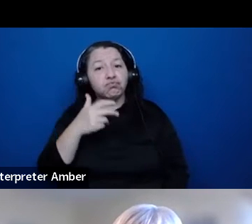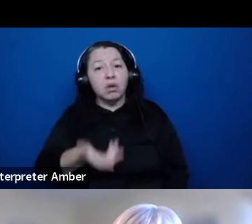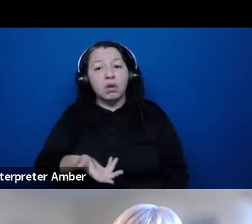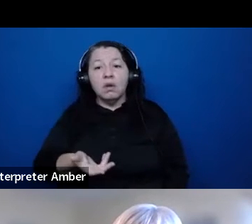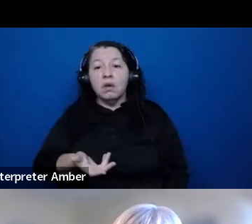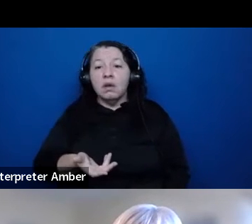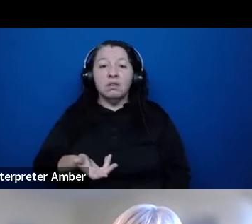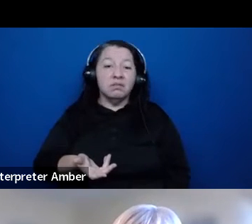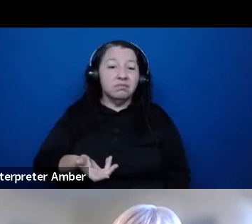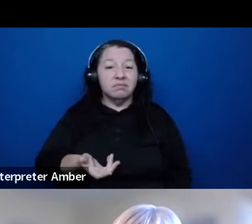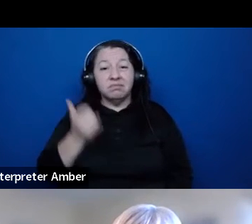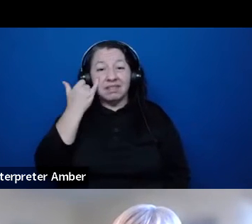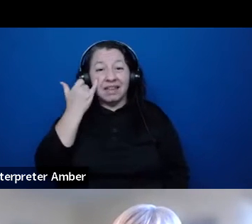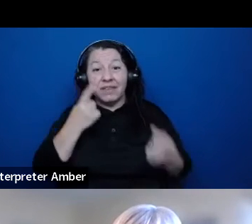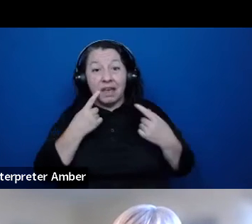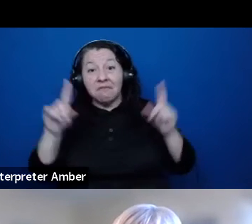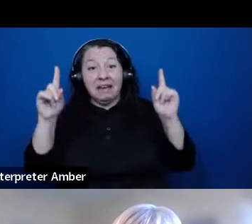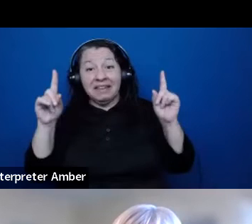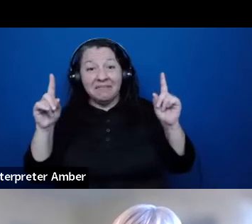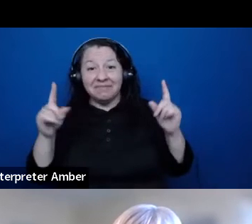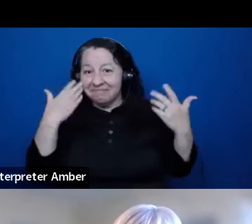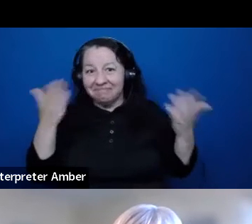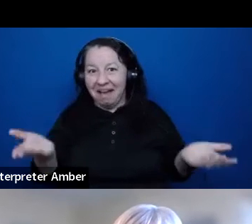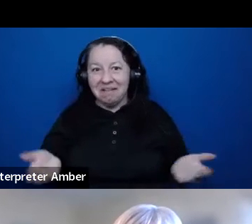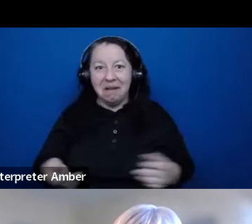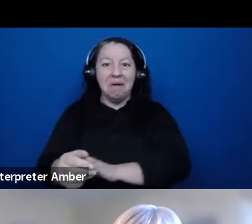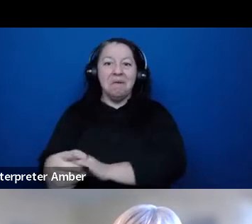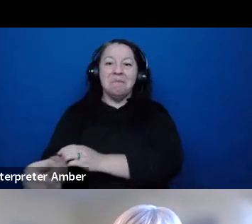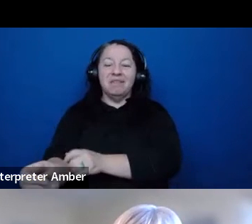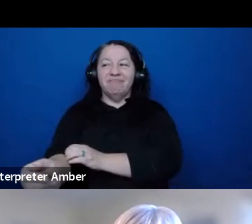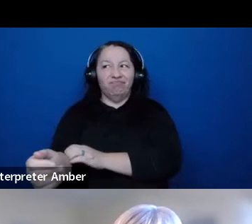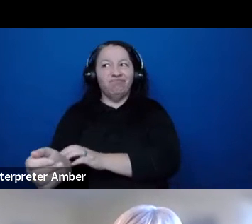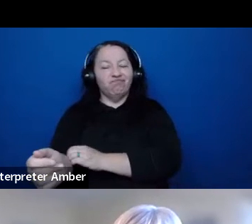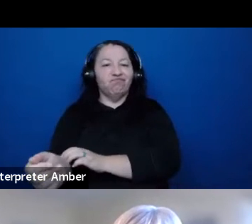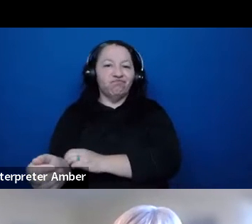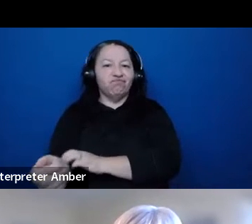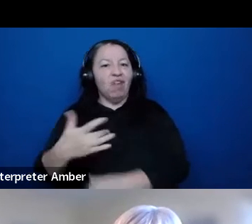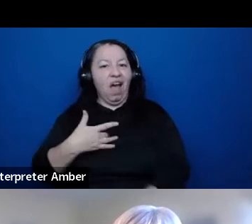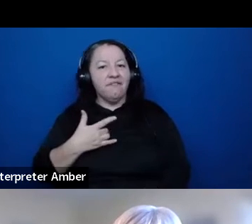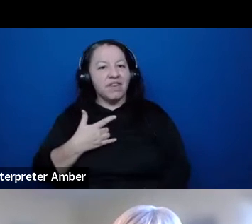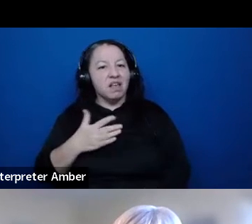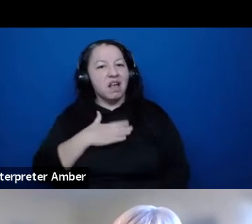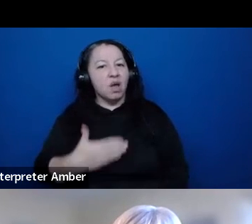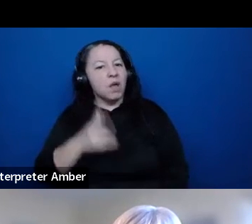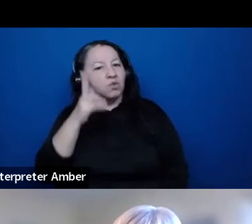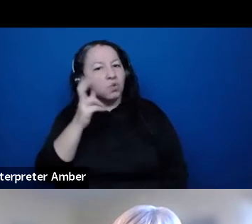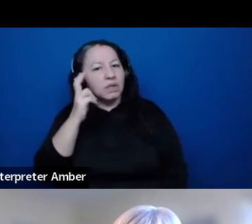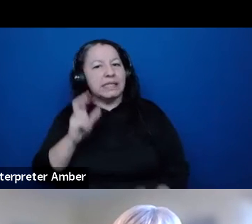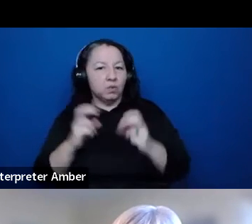Whether or not that's effective, I don't know. But I feel that they do listen to what the council is at least